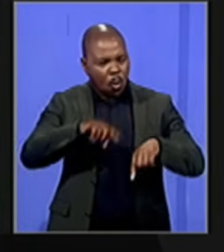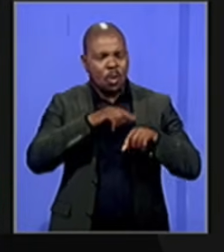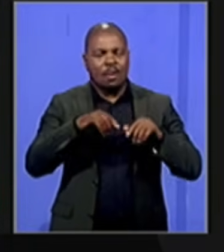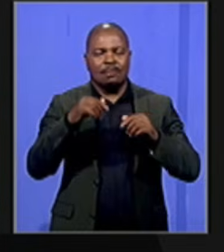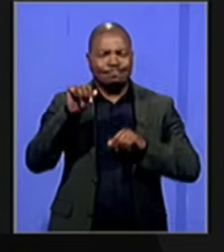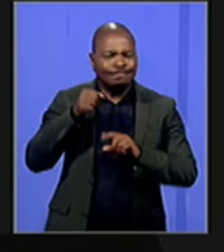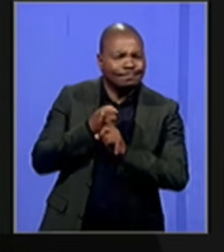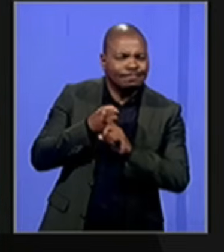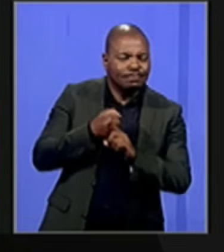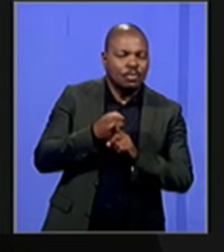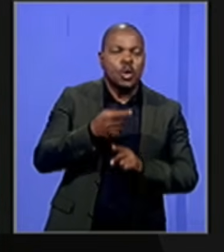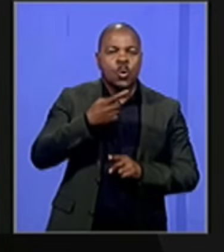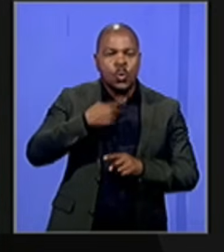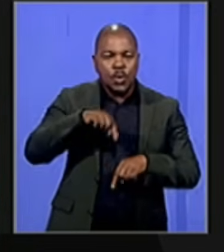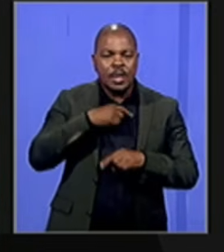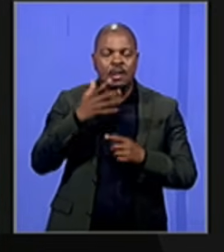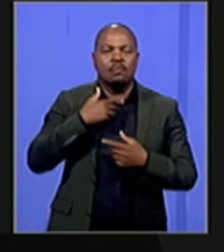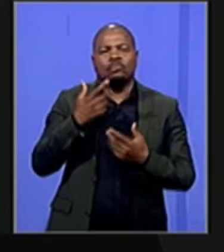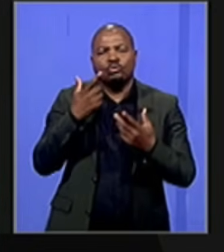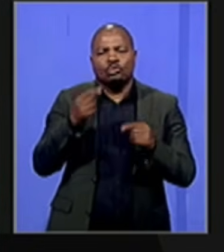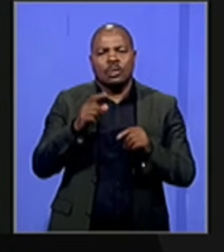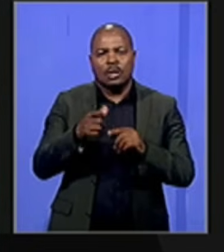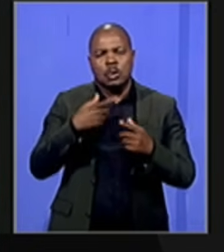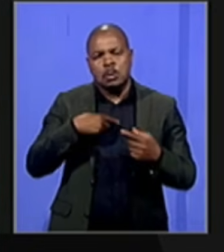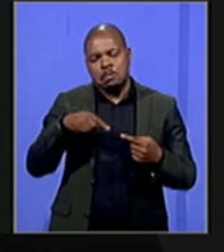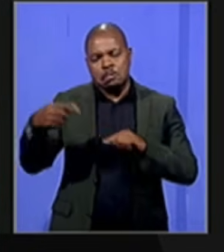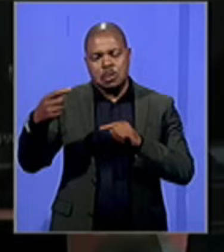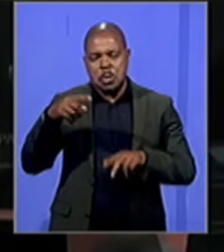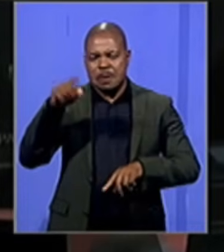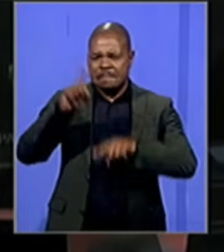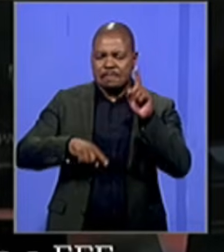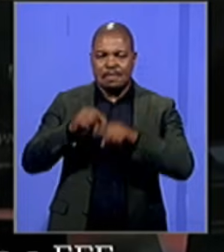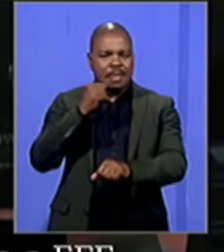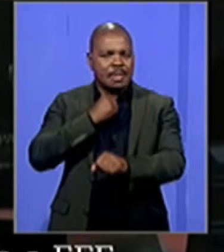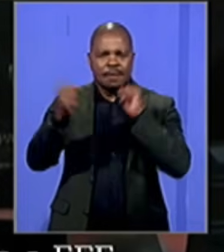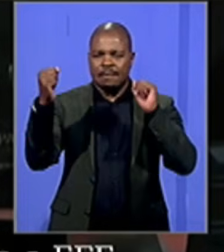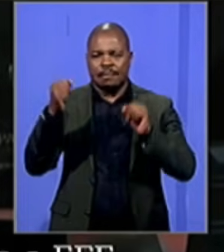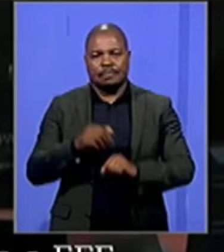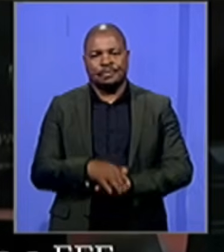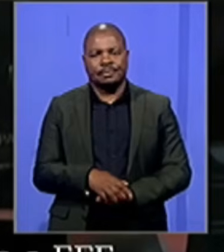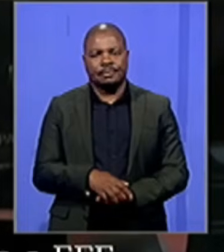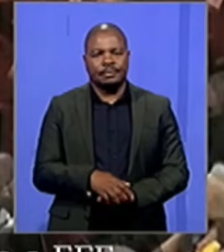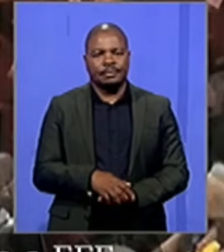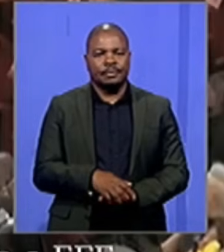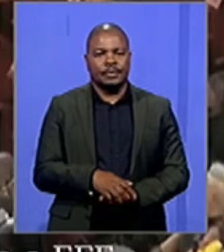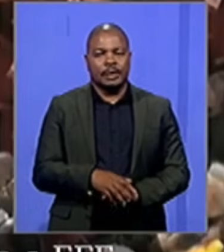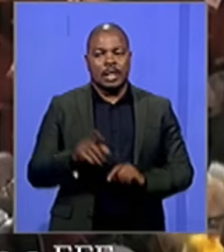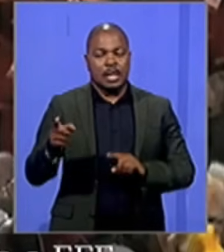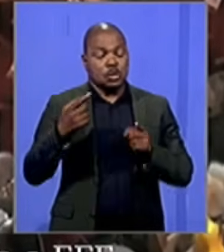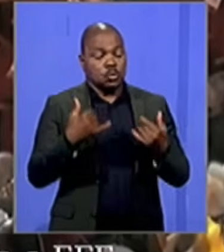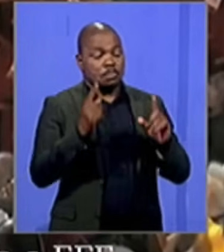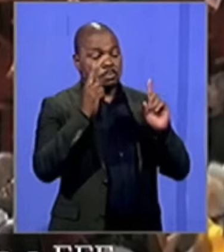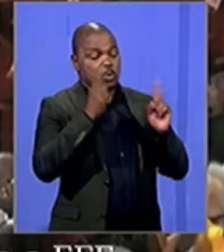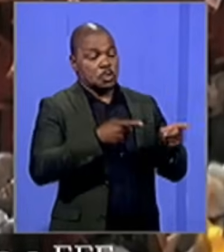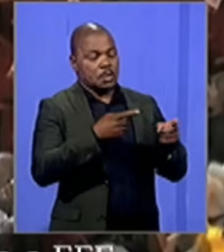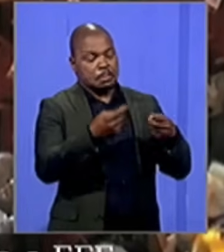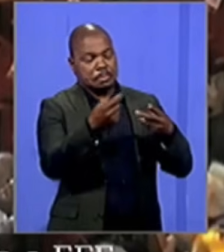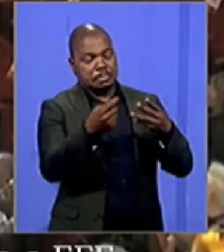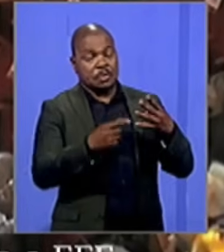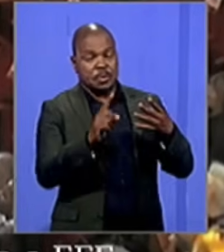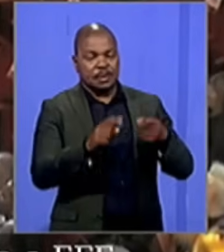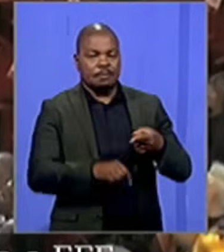activism, we protect without engaging in violence. Gare ga ditaelo tšeo ba file go tšona lehono magareng ga tšona